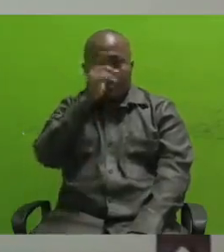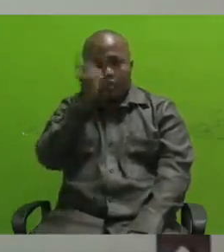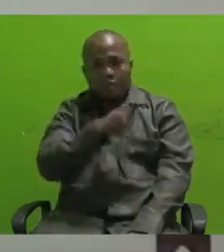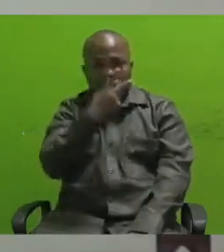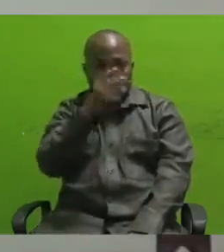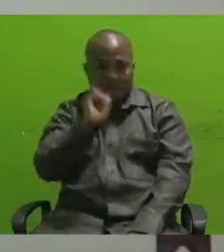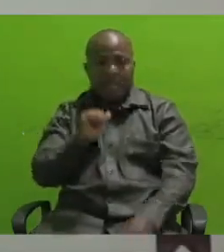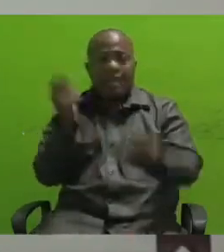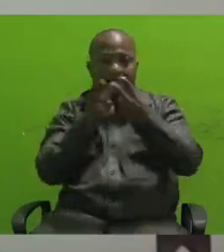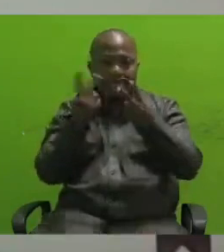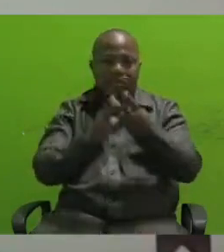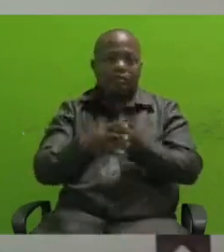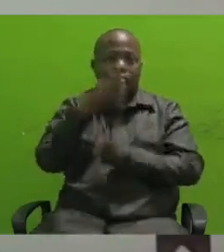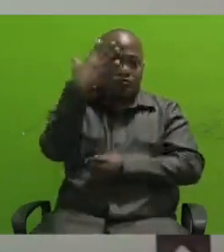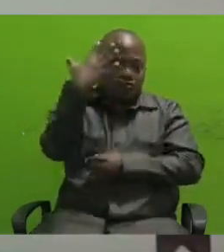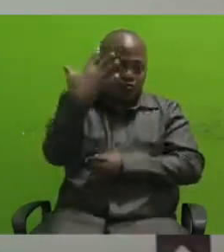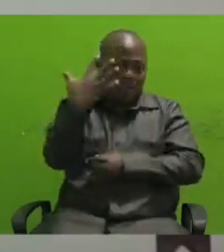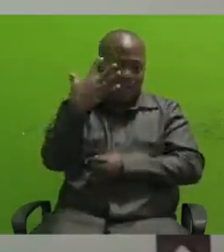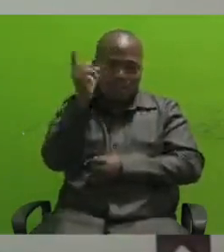5 over 2.